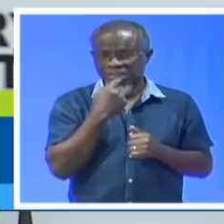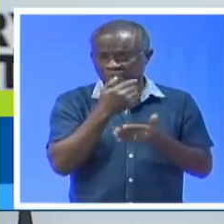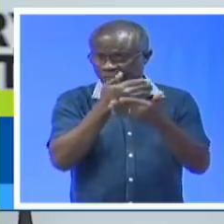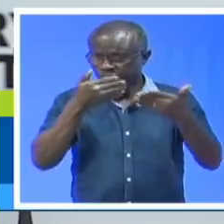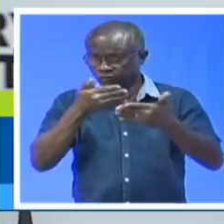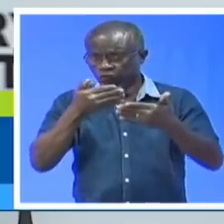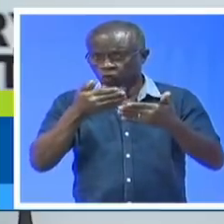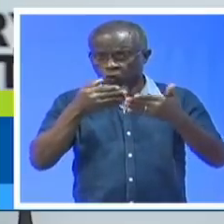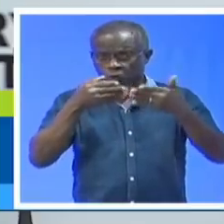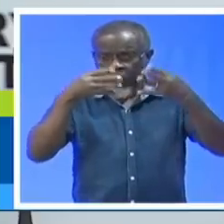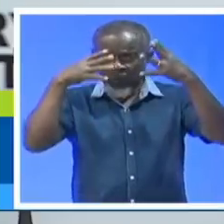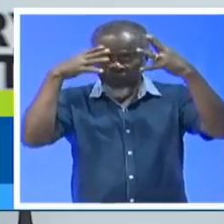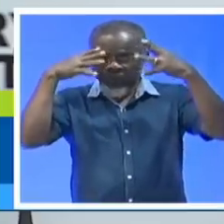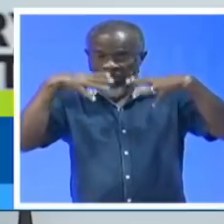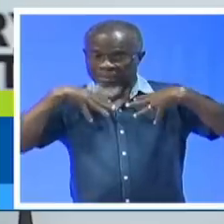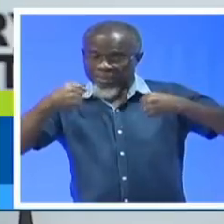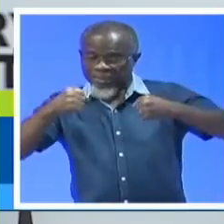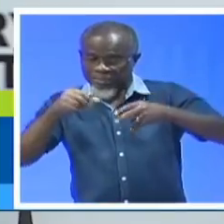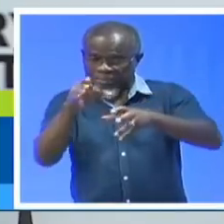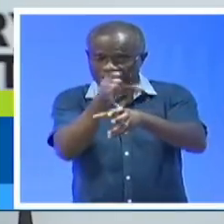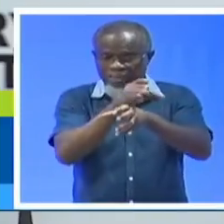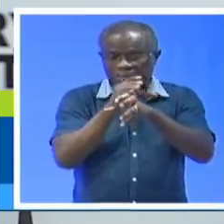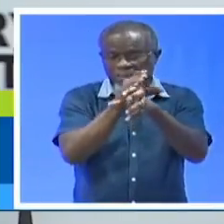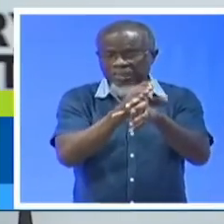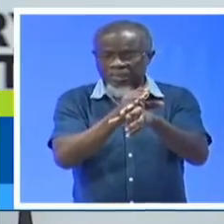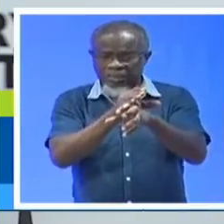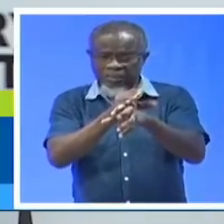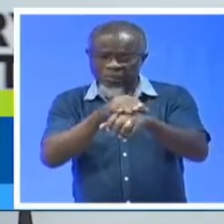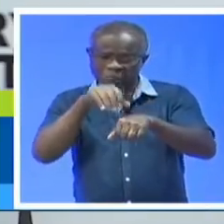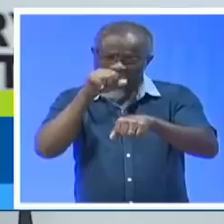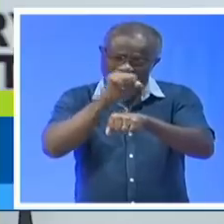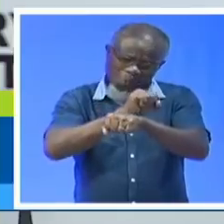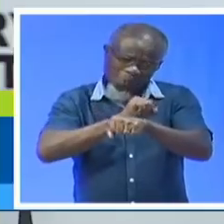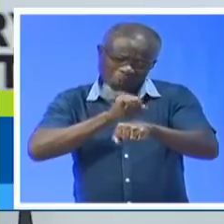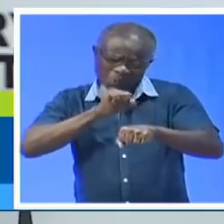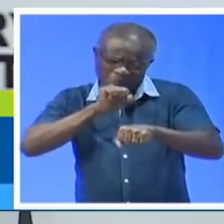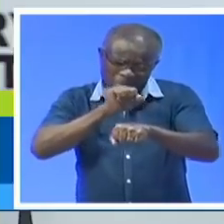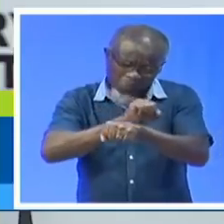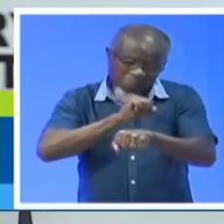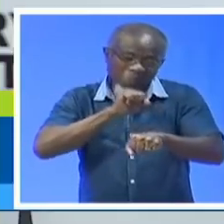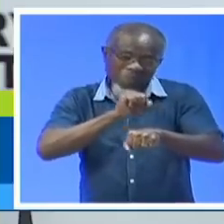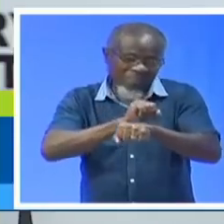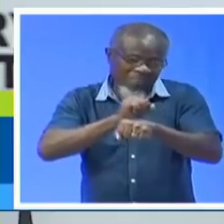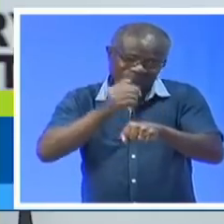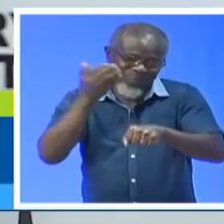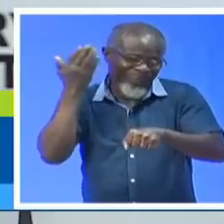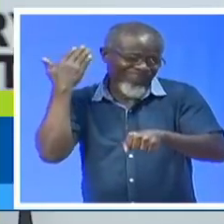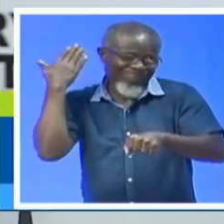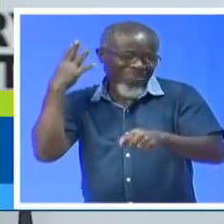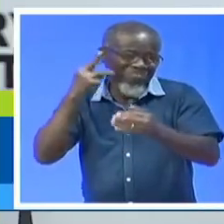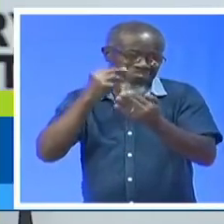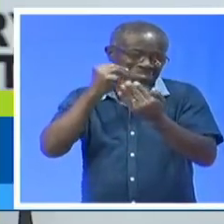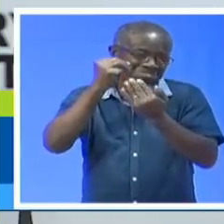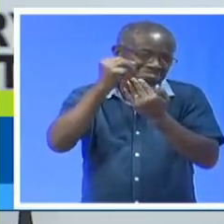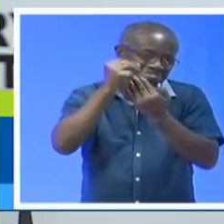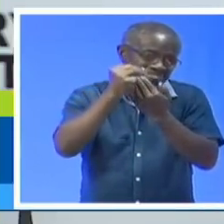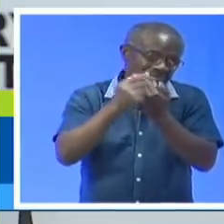healthcare workers have been under the gun since March of 2020.